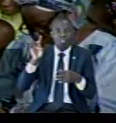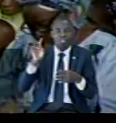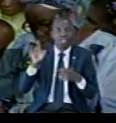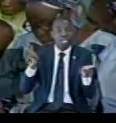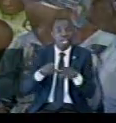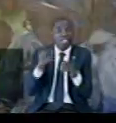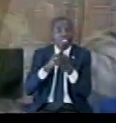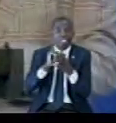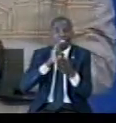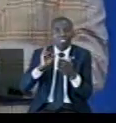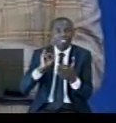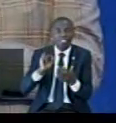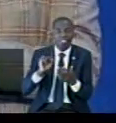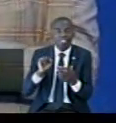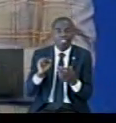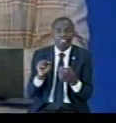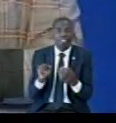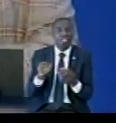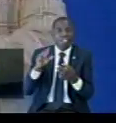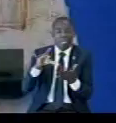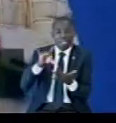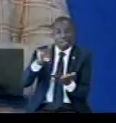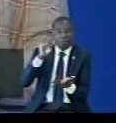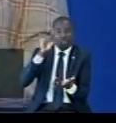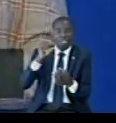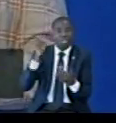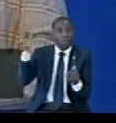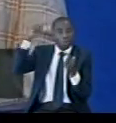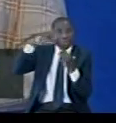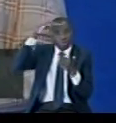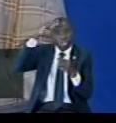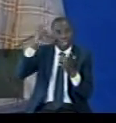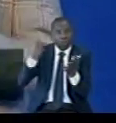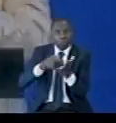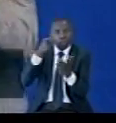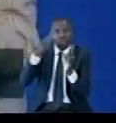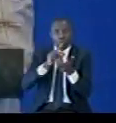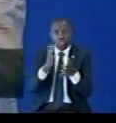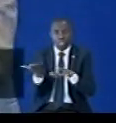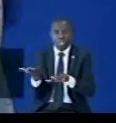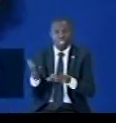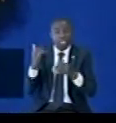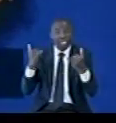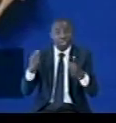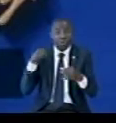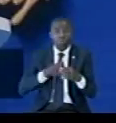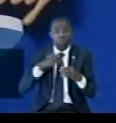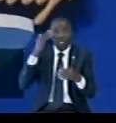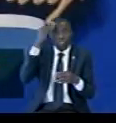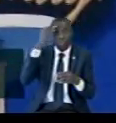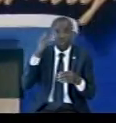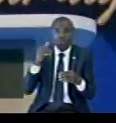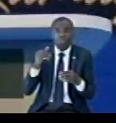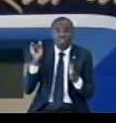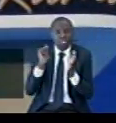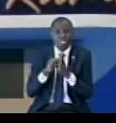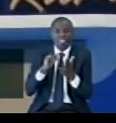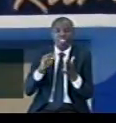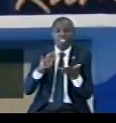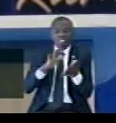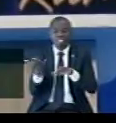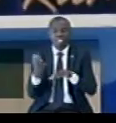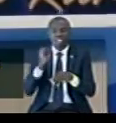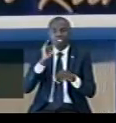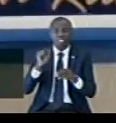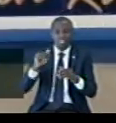is appointed unto men once to die. Now we know death is common.